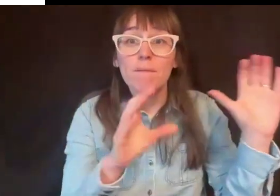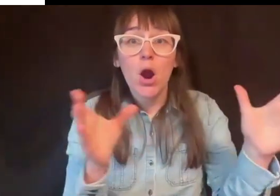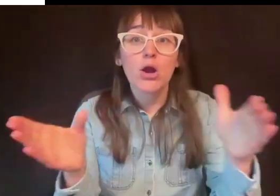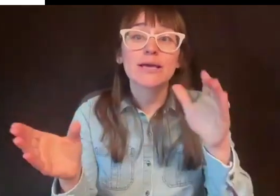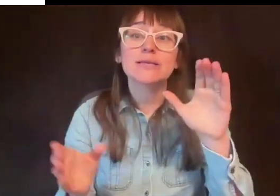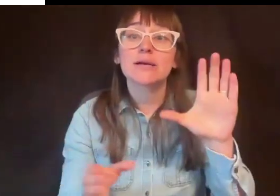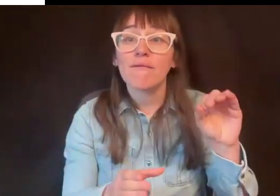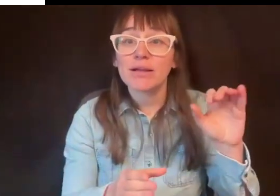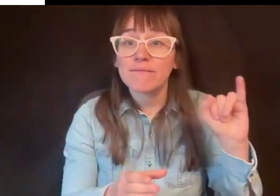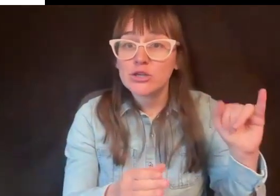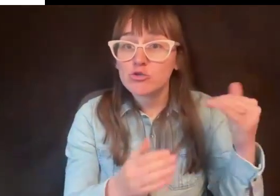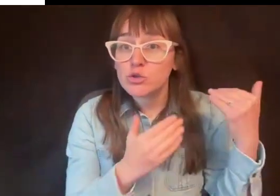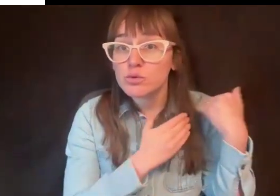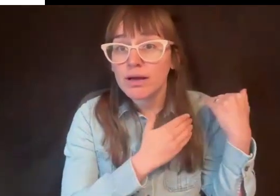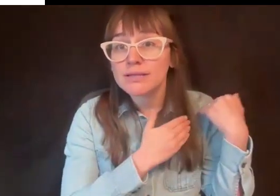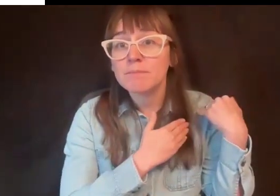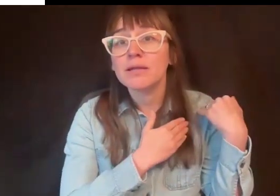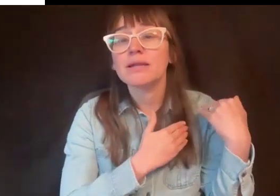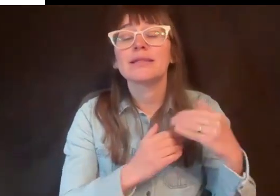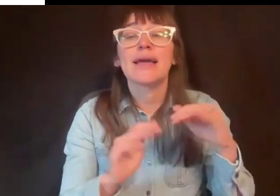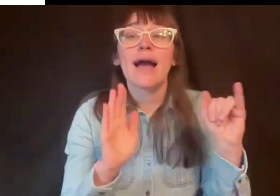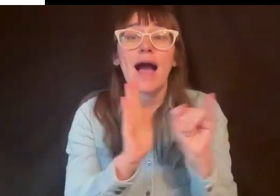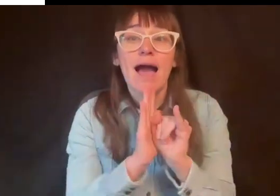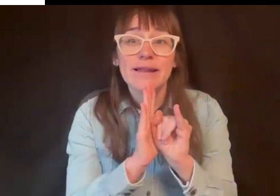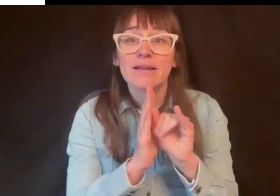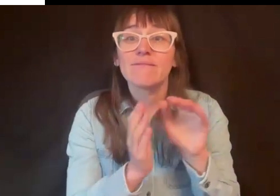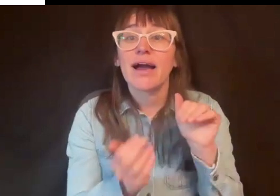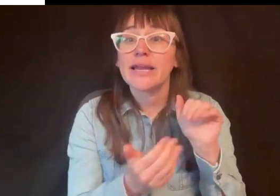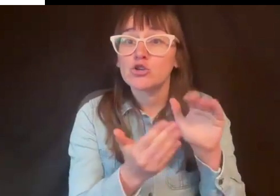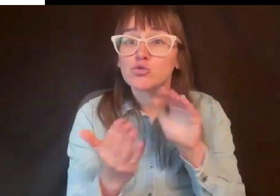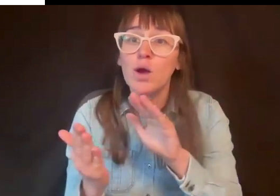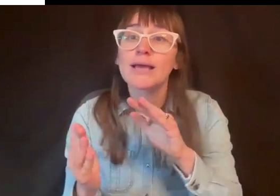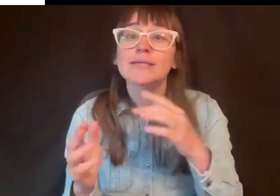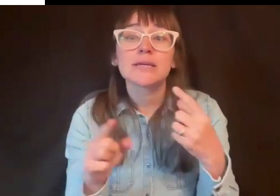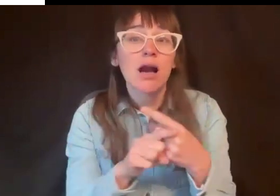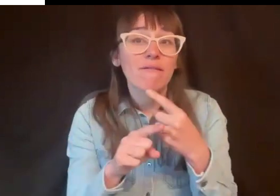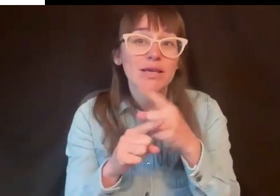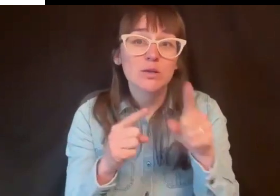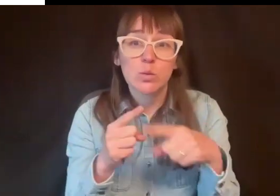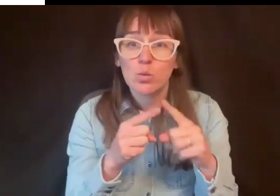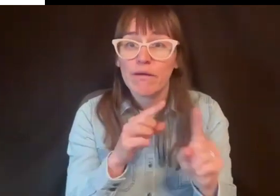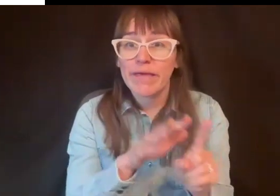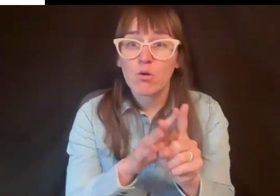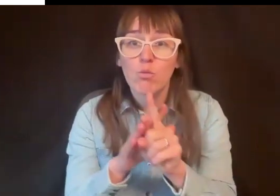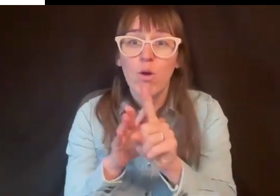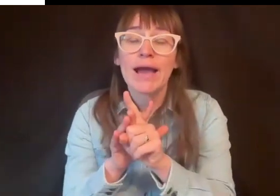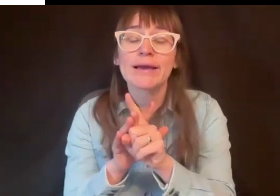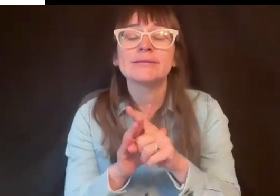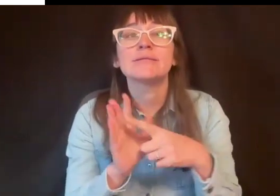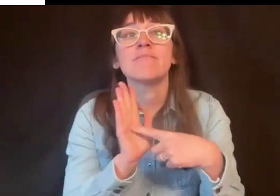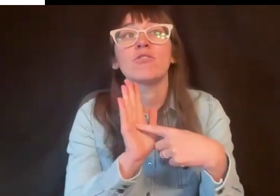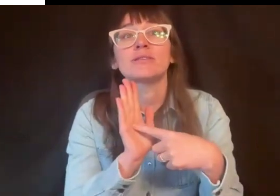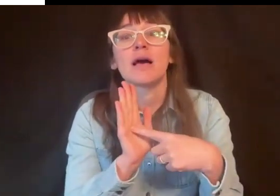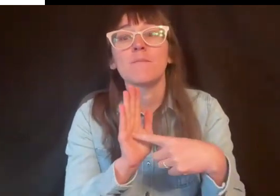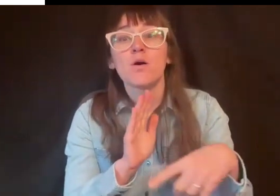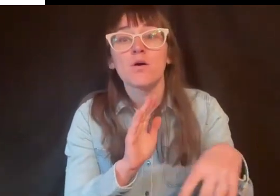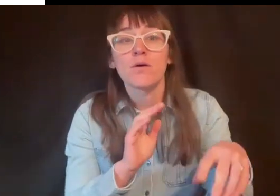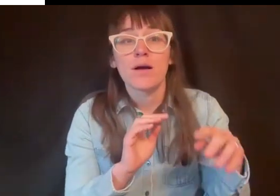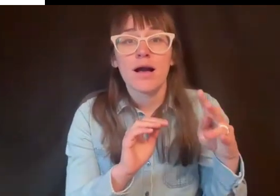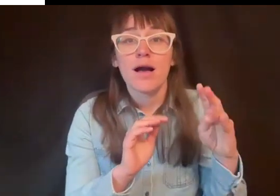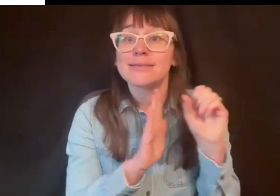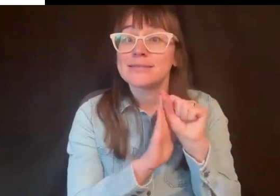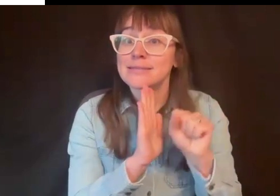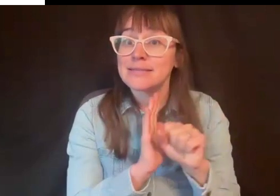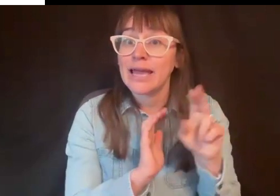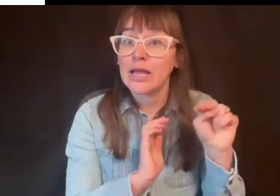interest responsibilities and identifying and addressing conflicts when they arise. For example, A state unit on aging may